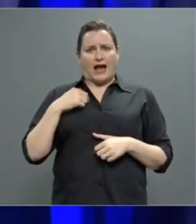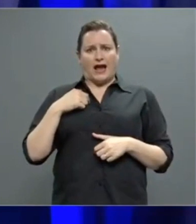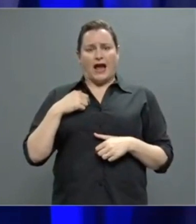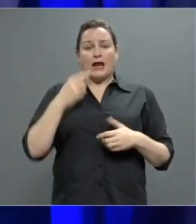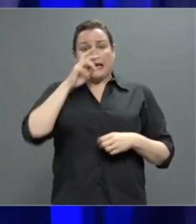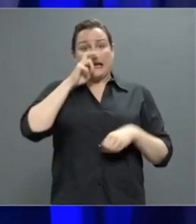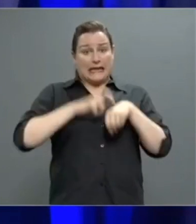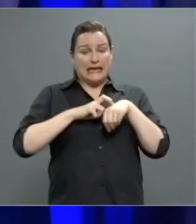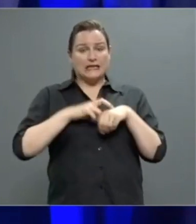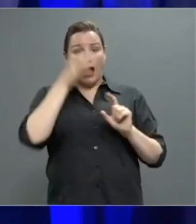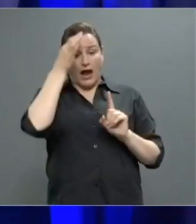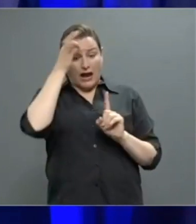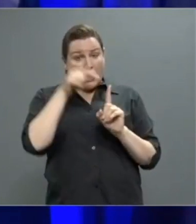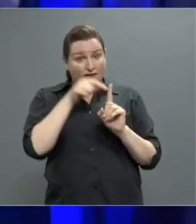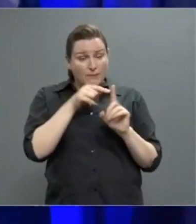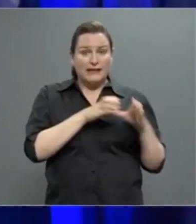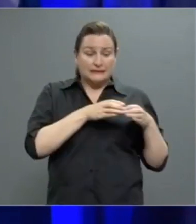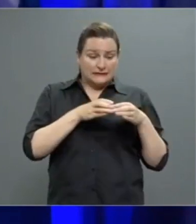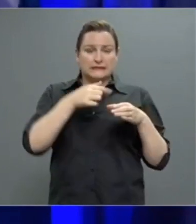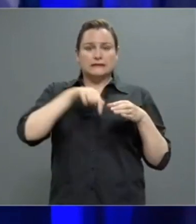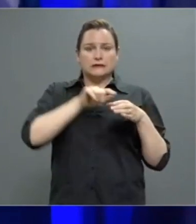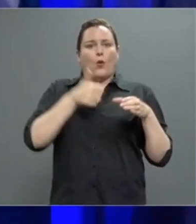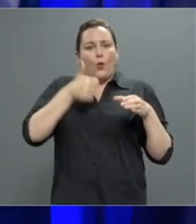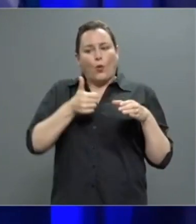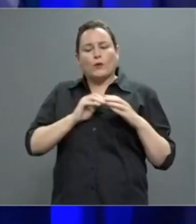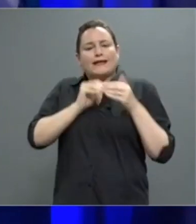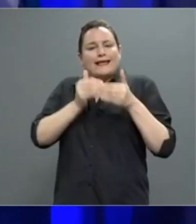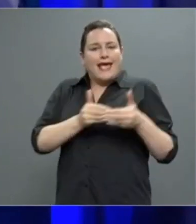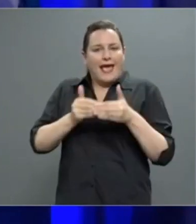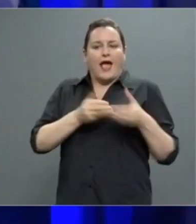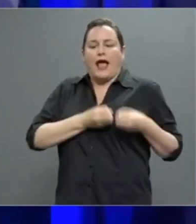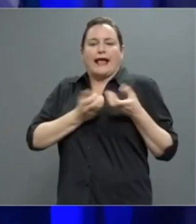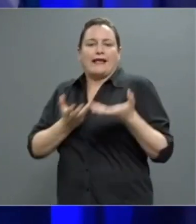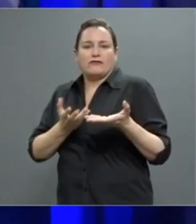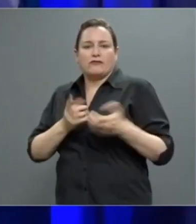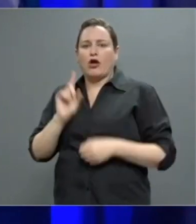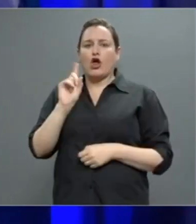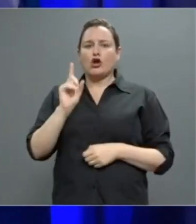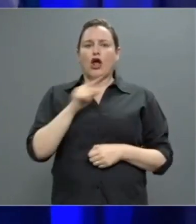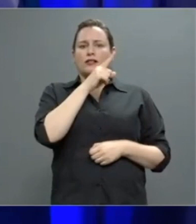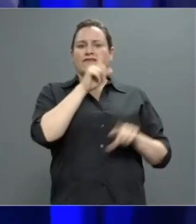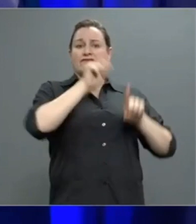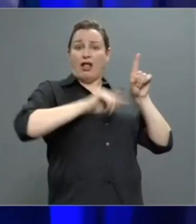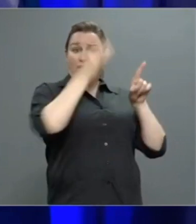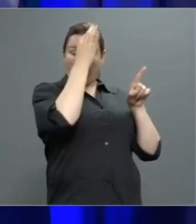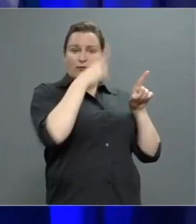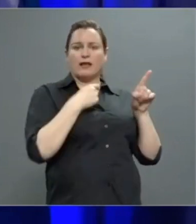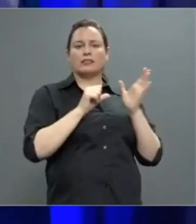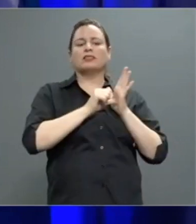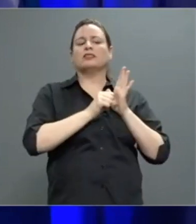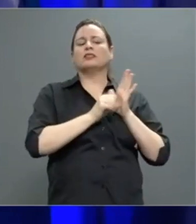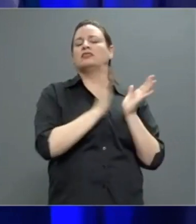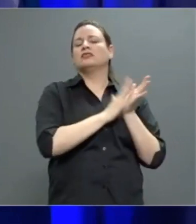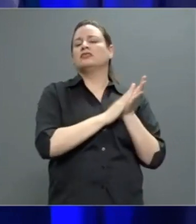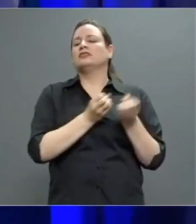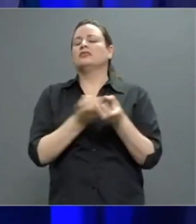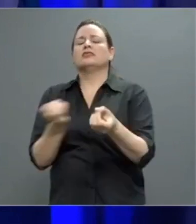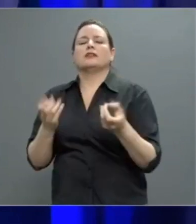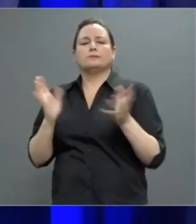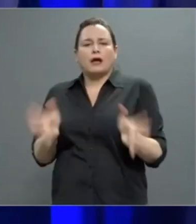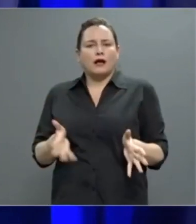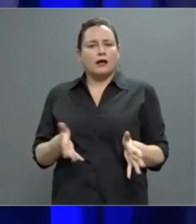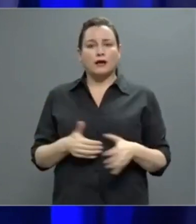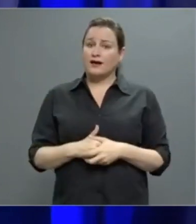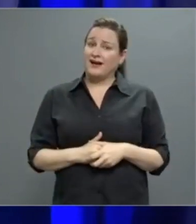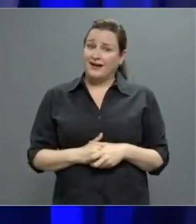government, not handouts from the failing state. And if you want proof of just how committed